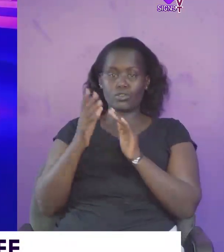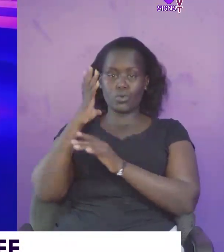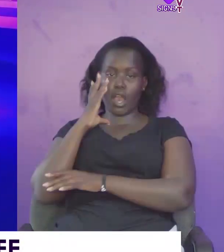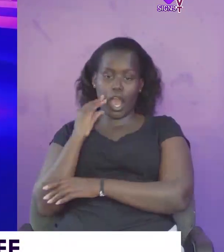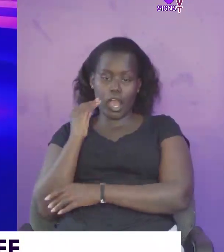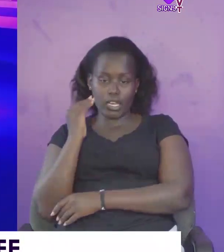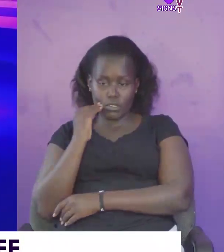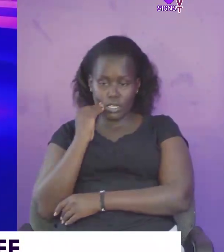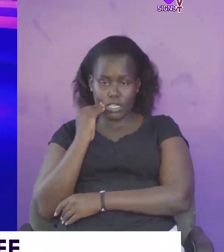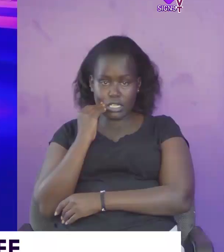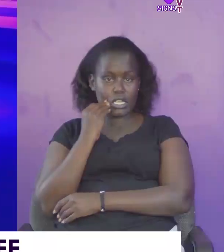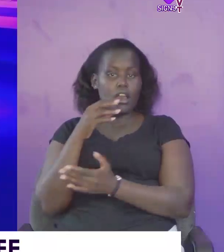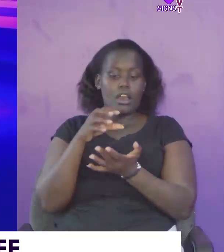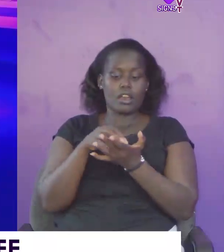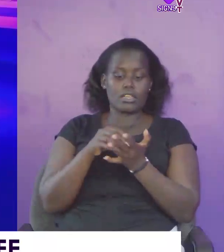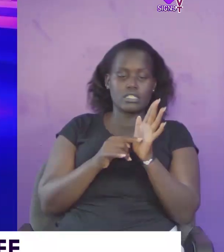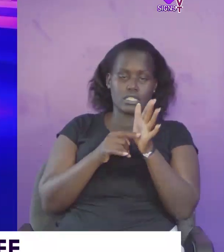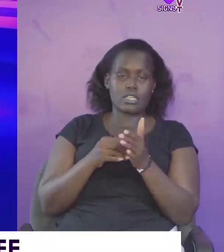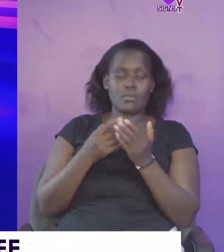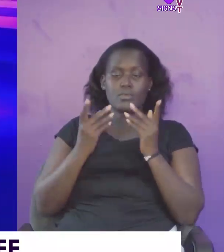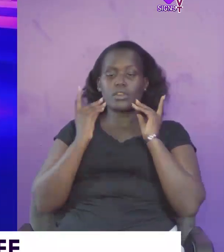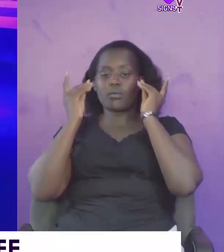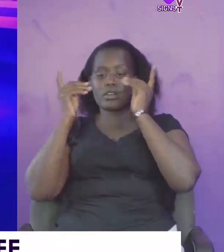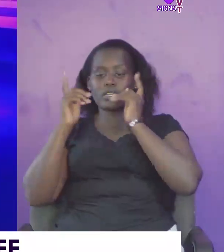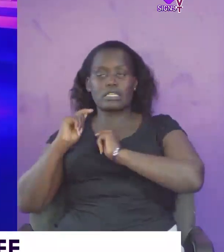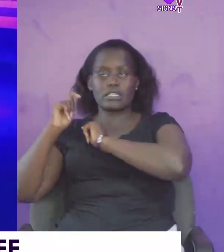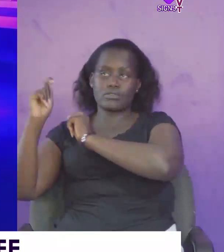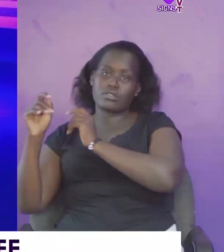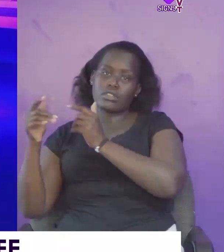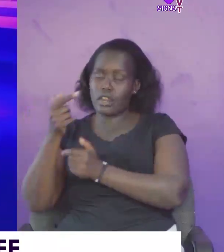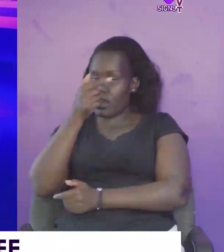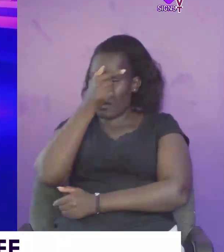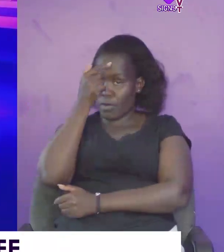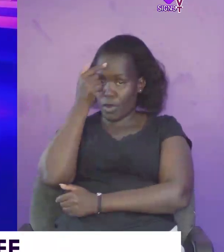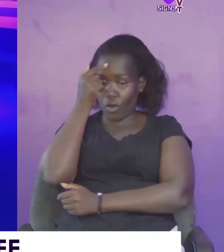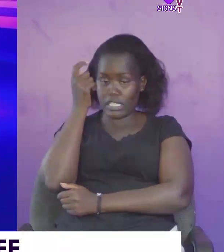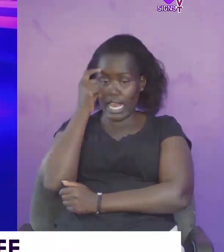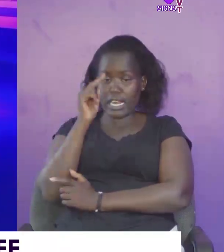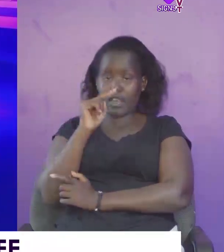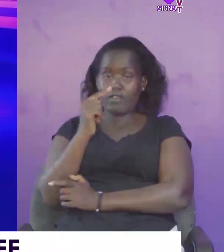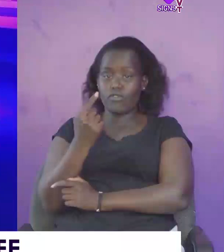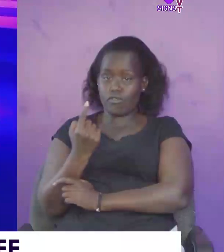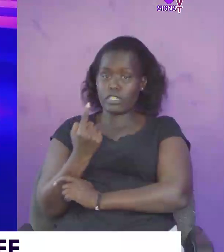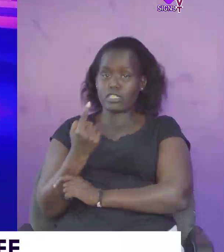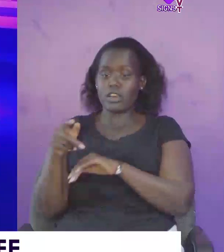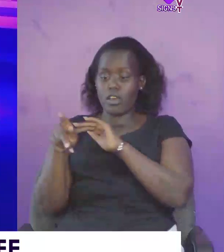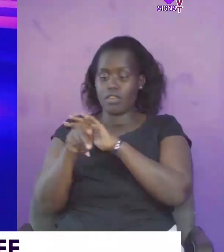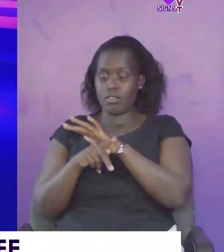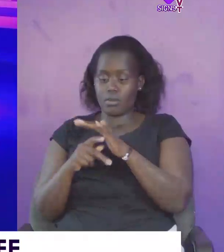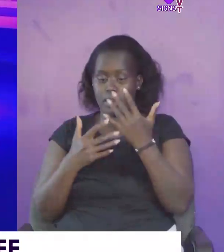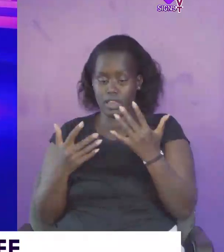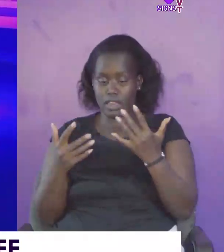experiencing. Cases of depression, cases Oh of my. suicide, cases because I think first and foremost, the primary thing is